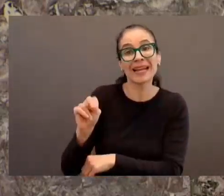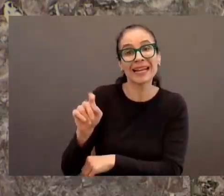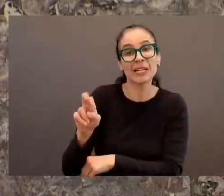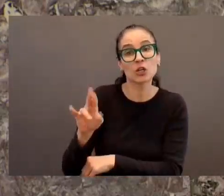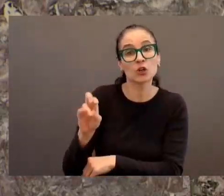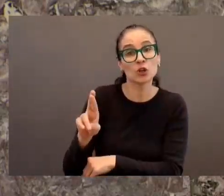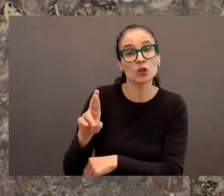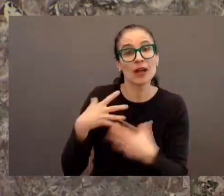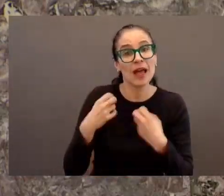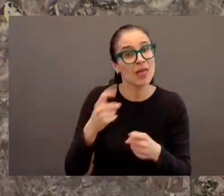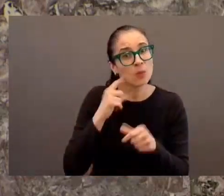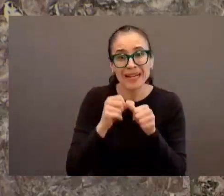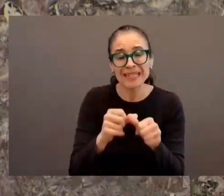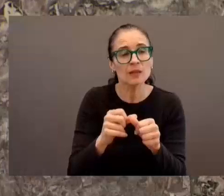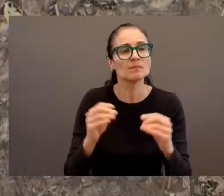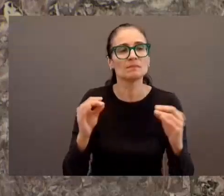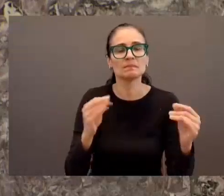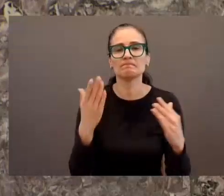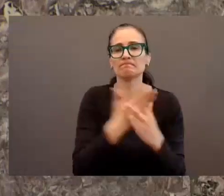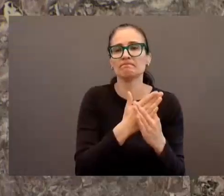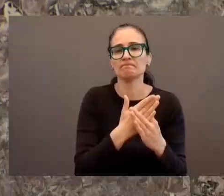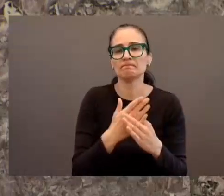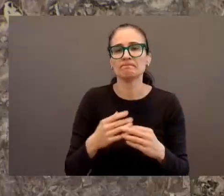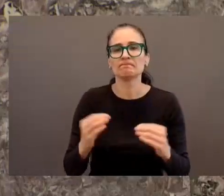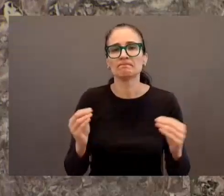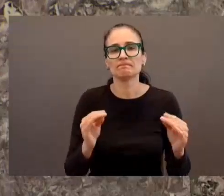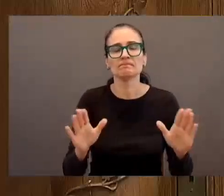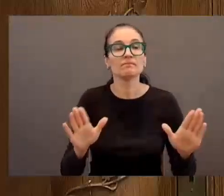to... Members,